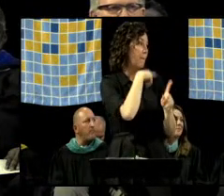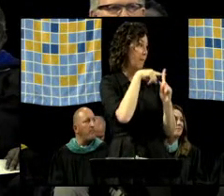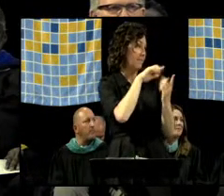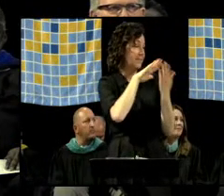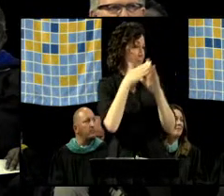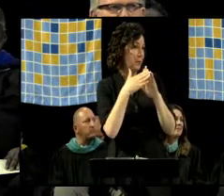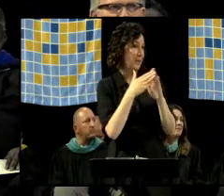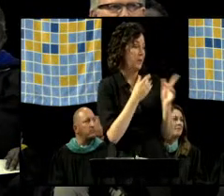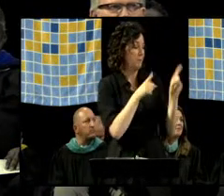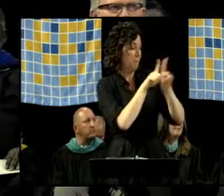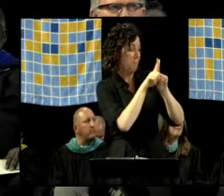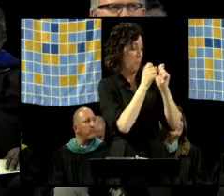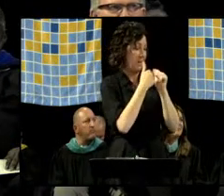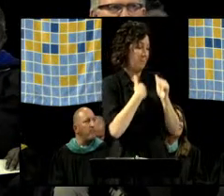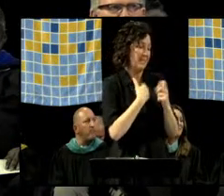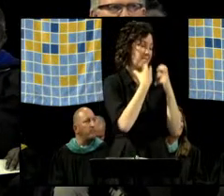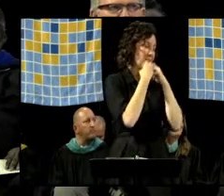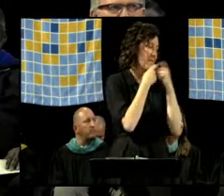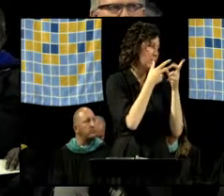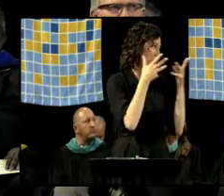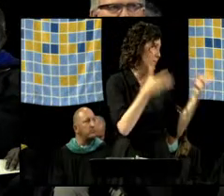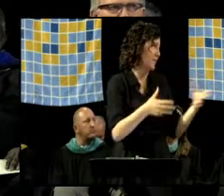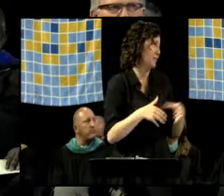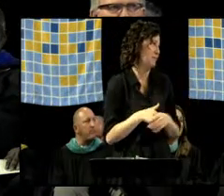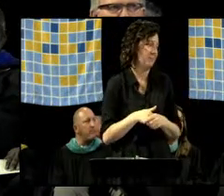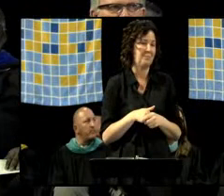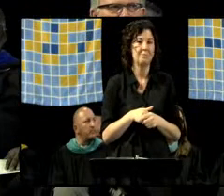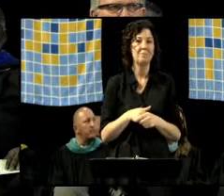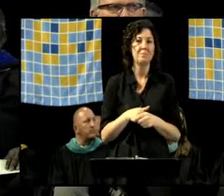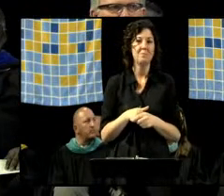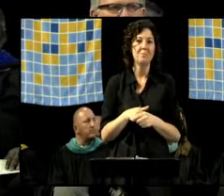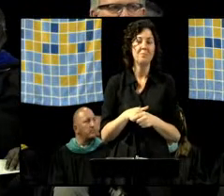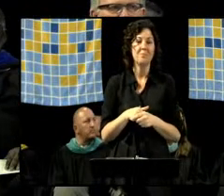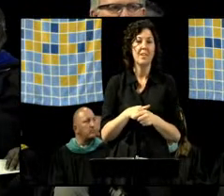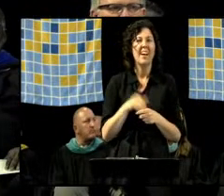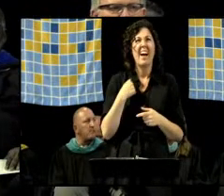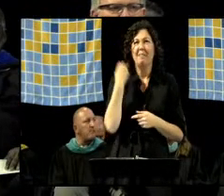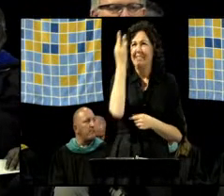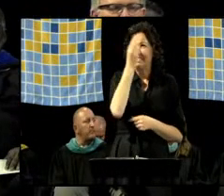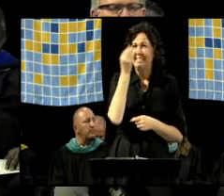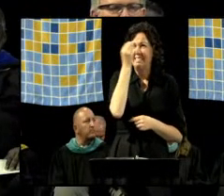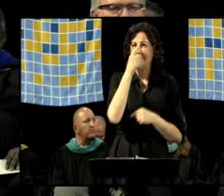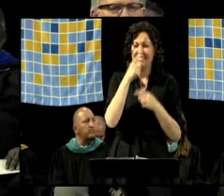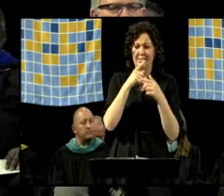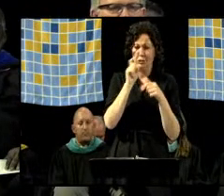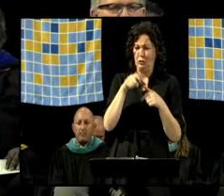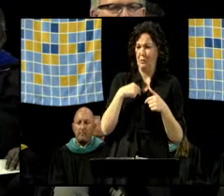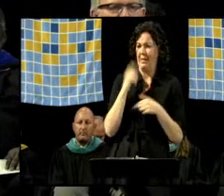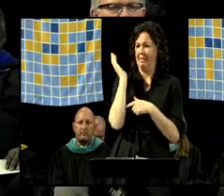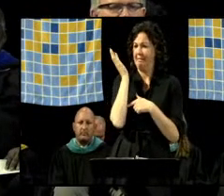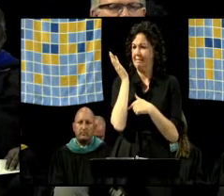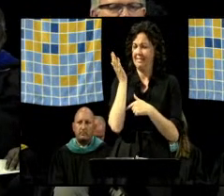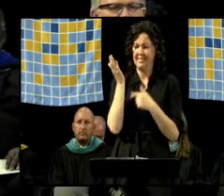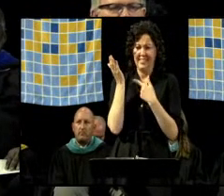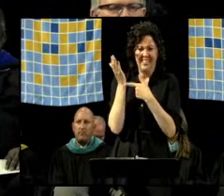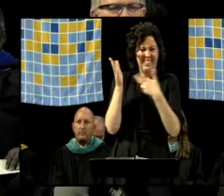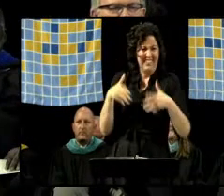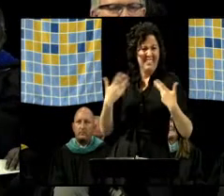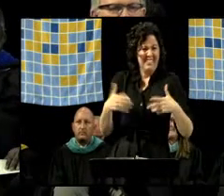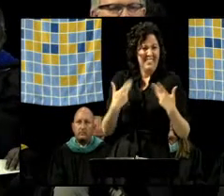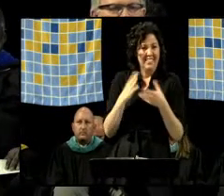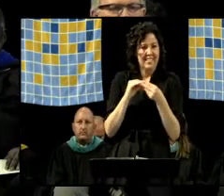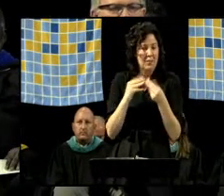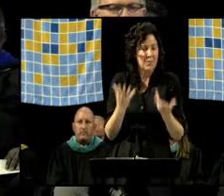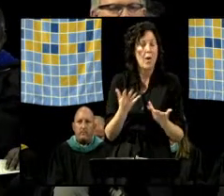alongside me. I love you so much. After scouring my mind for topics to share with all of you today, I was reminded of one event that